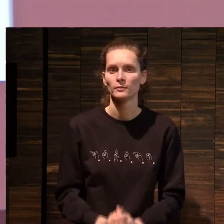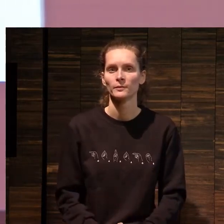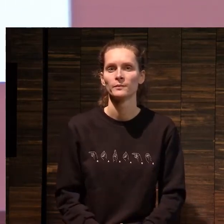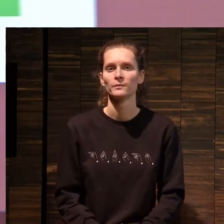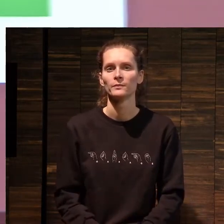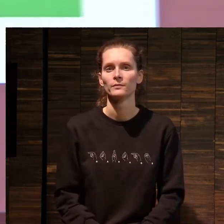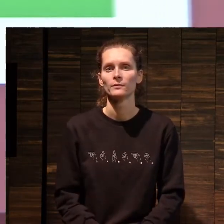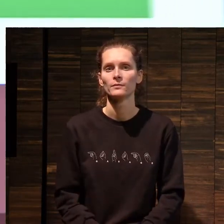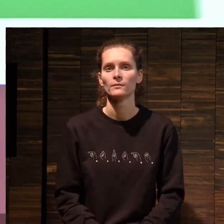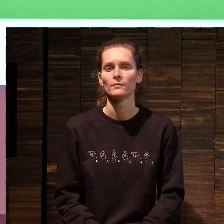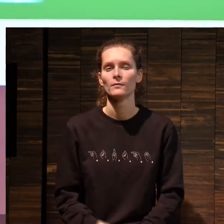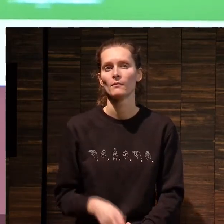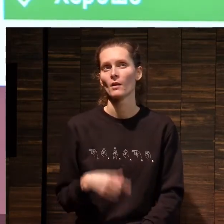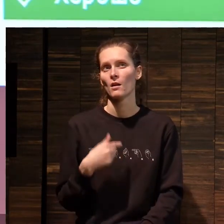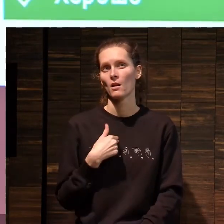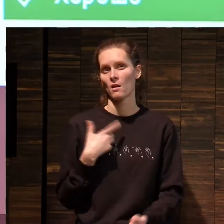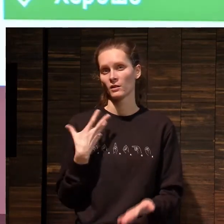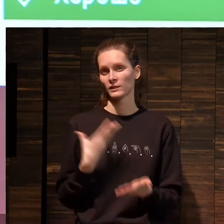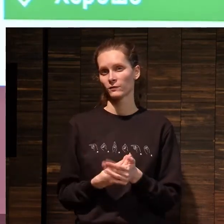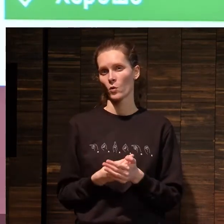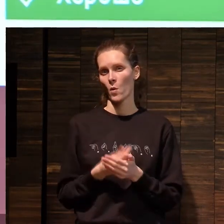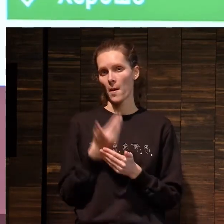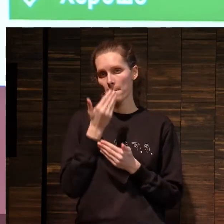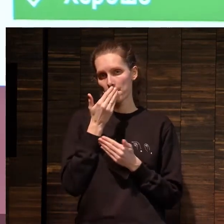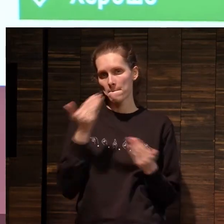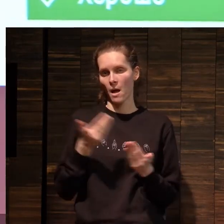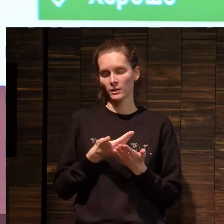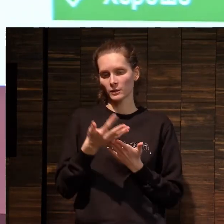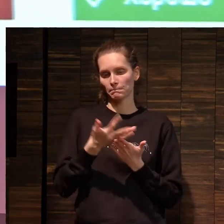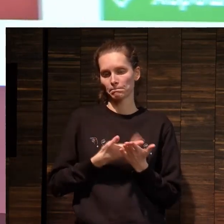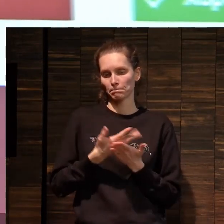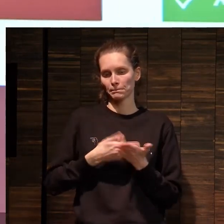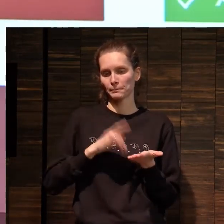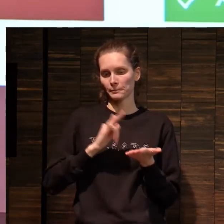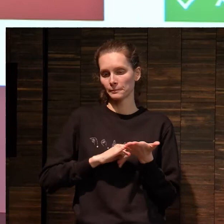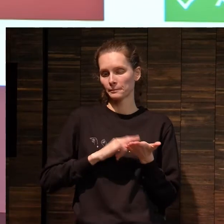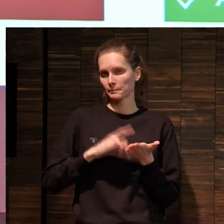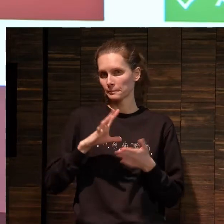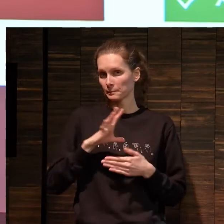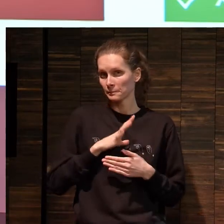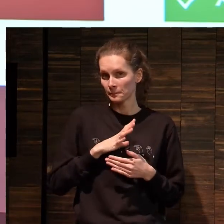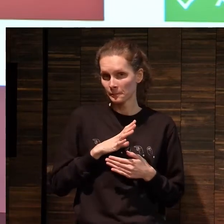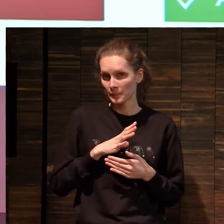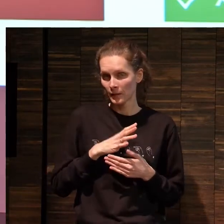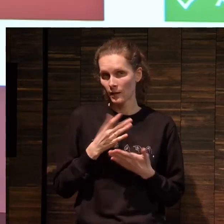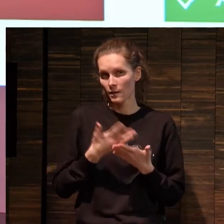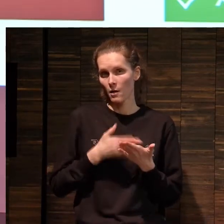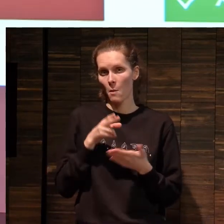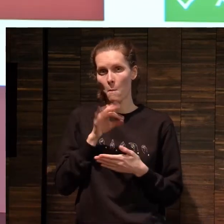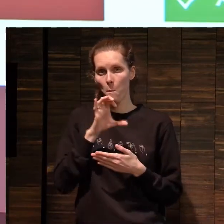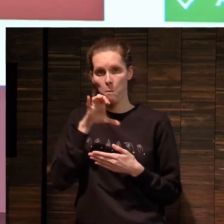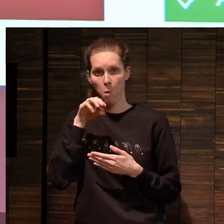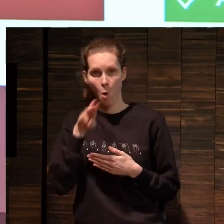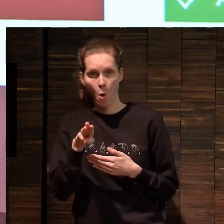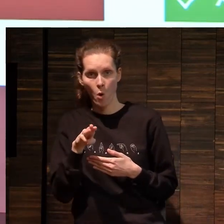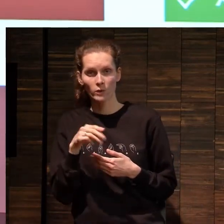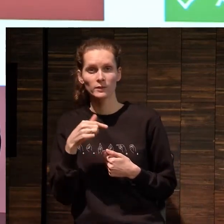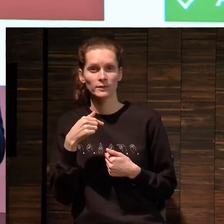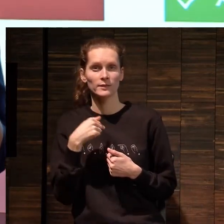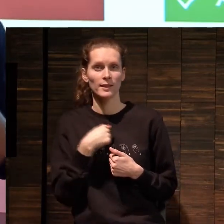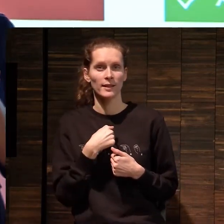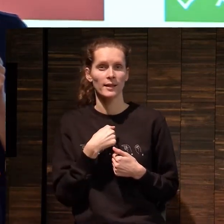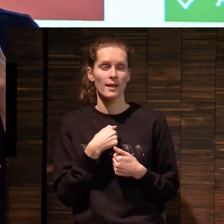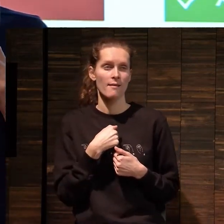we compile for designers for them to be able to work on that? In one of my most recent posts, and maybe in my